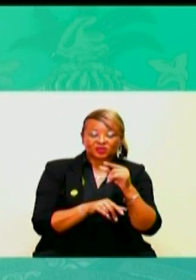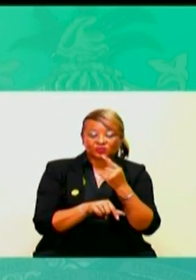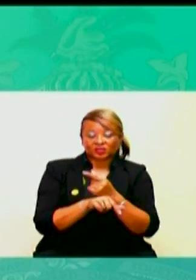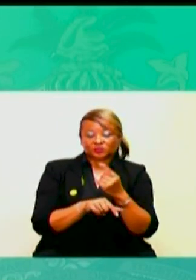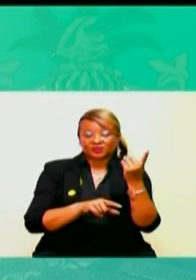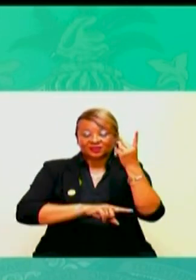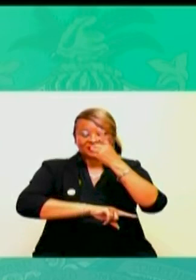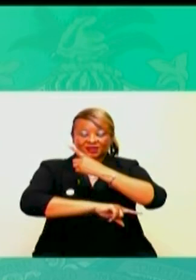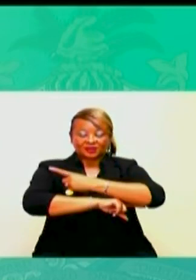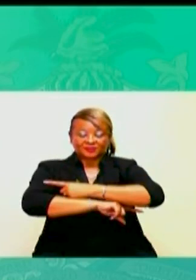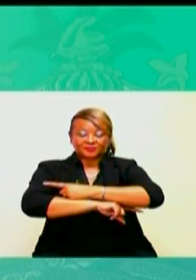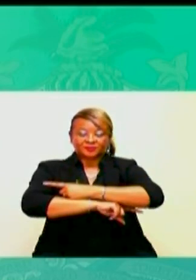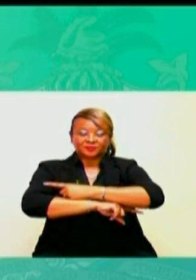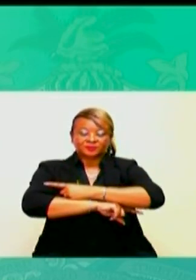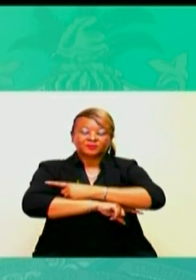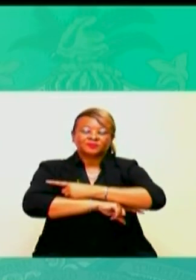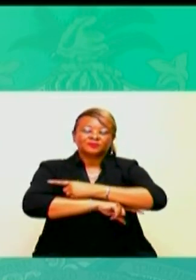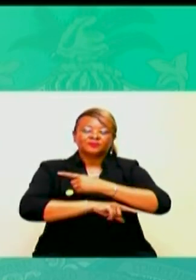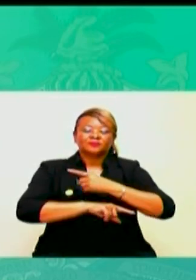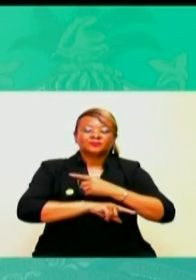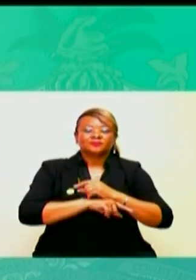today.